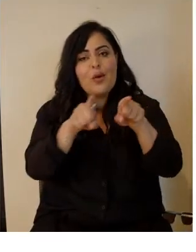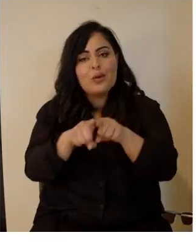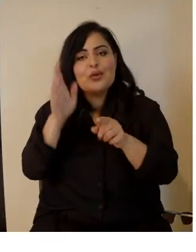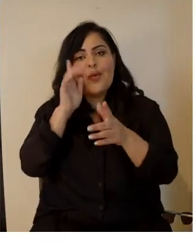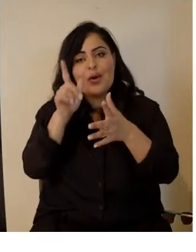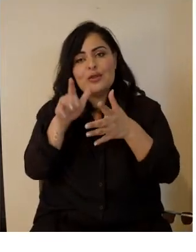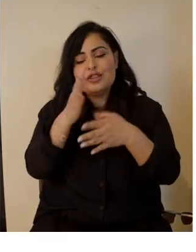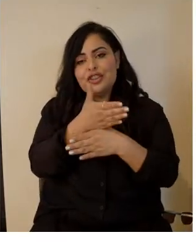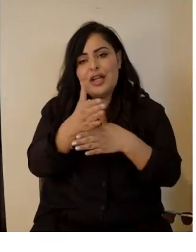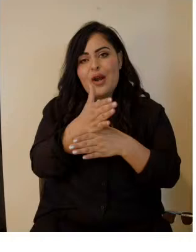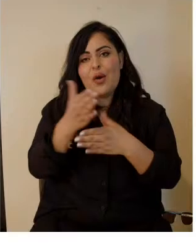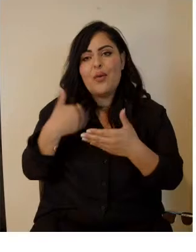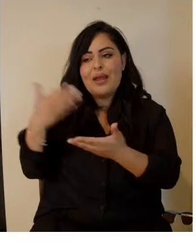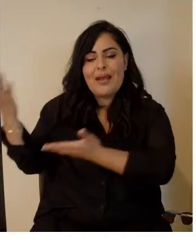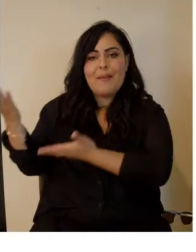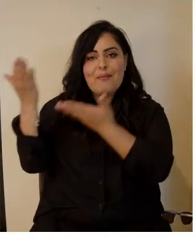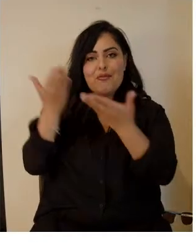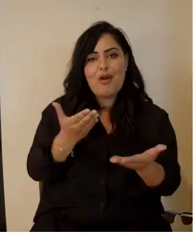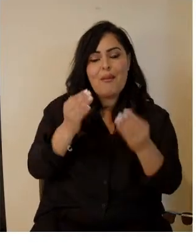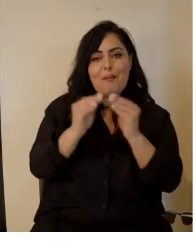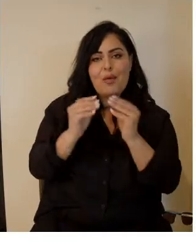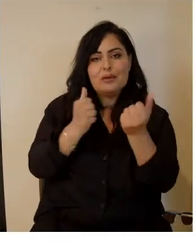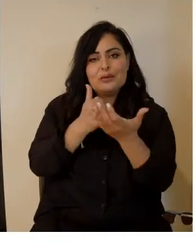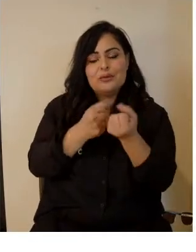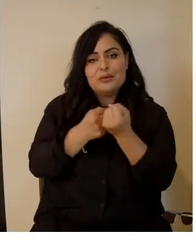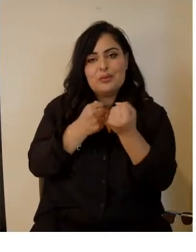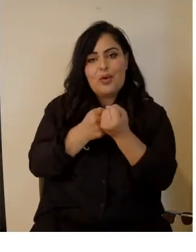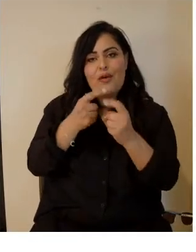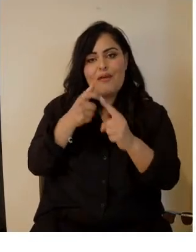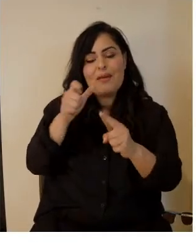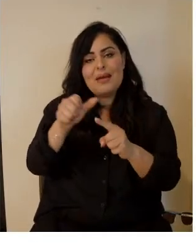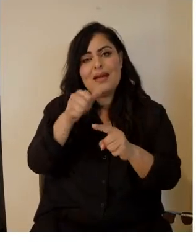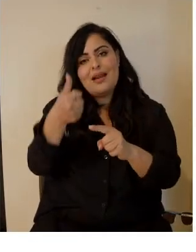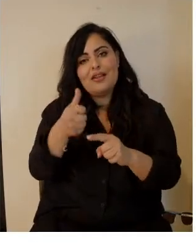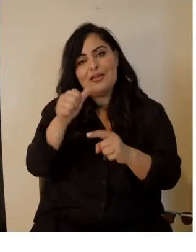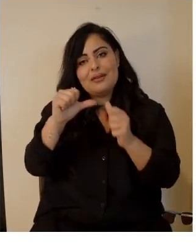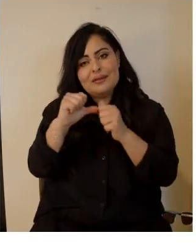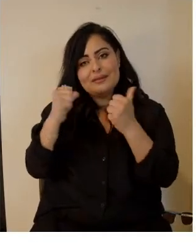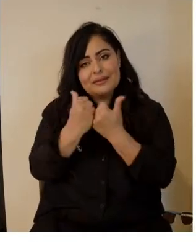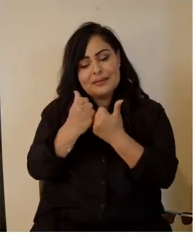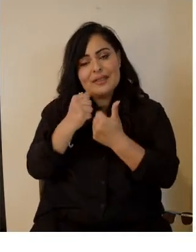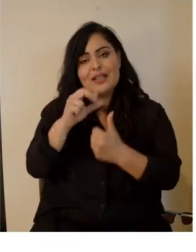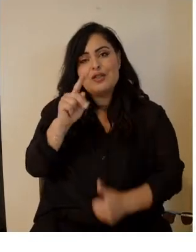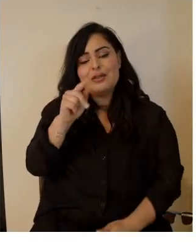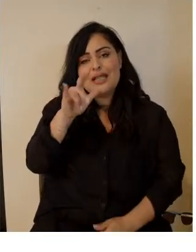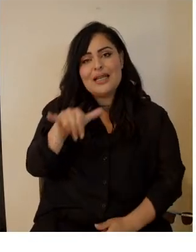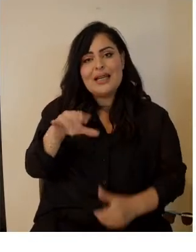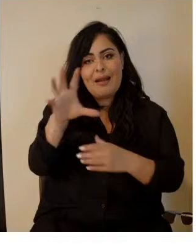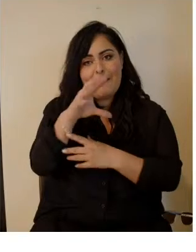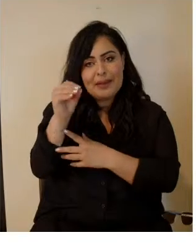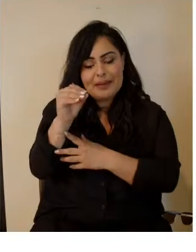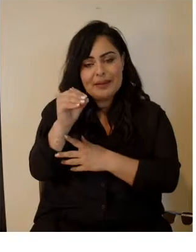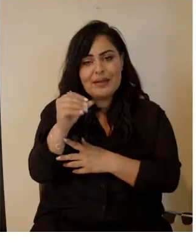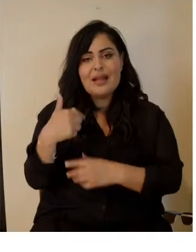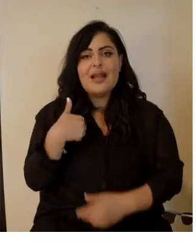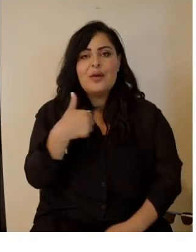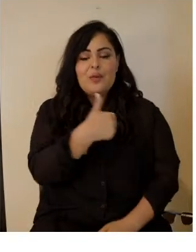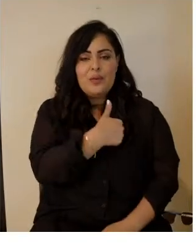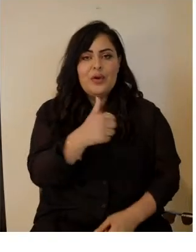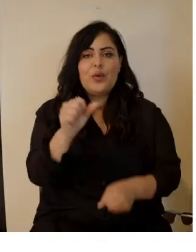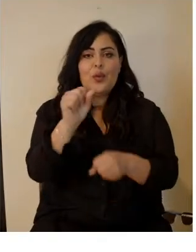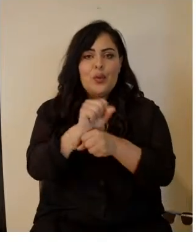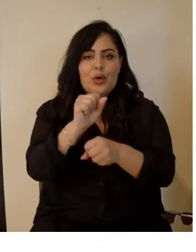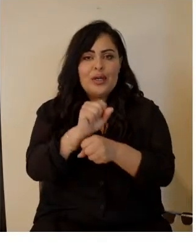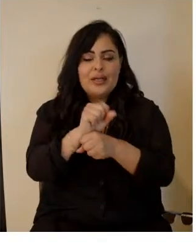we have brought in mutual aid assistance from another utility to augment our resources. And just here, working the